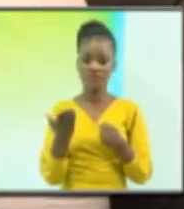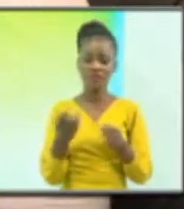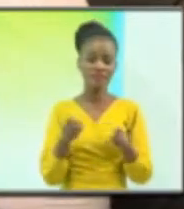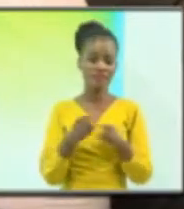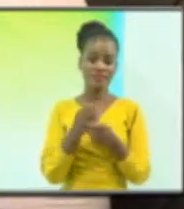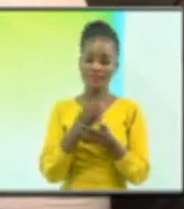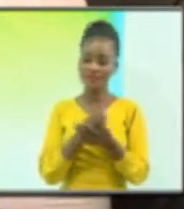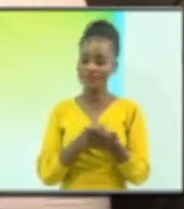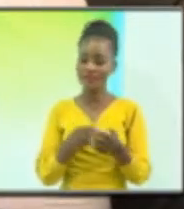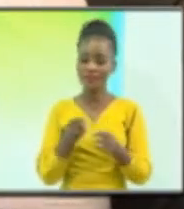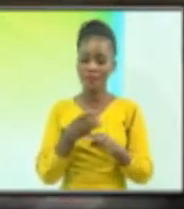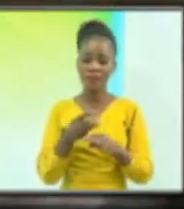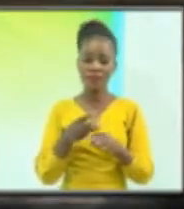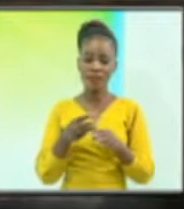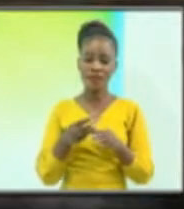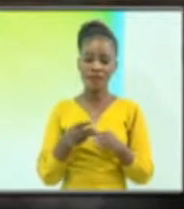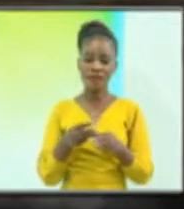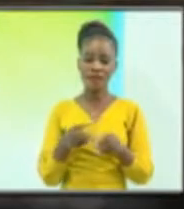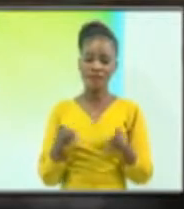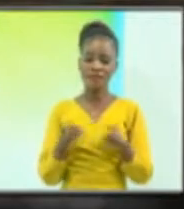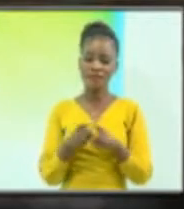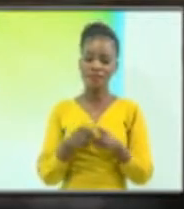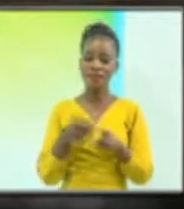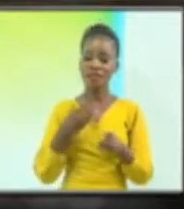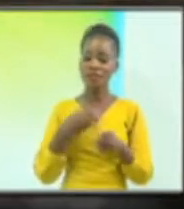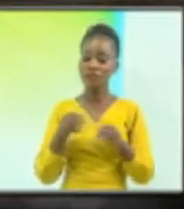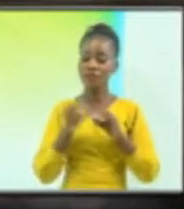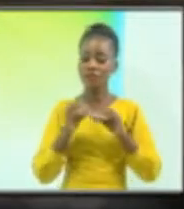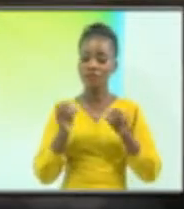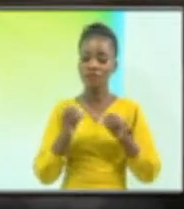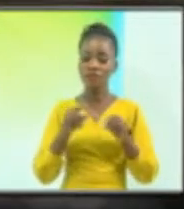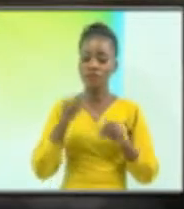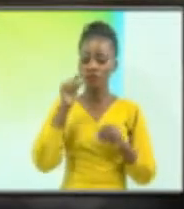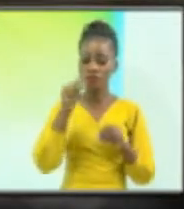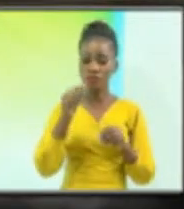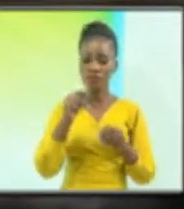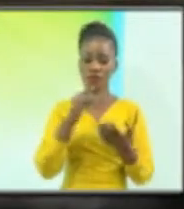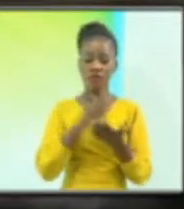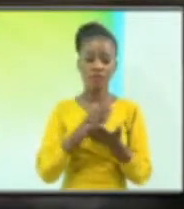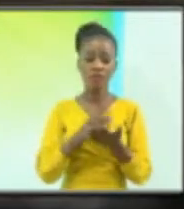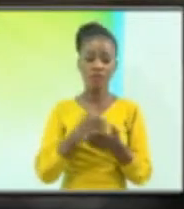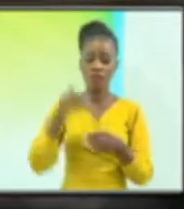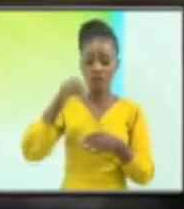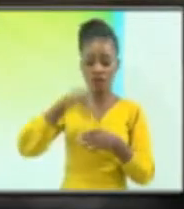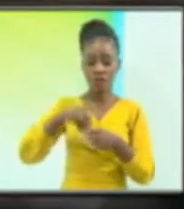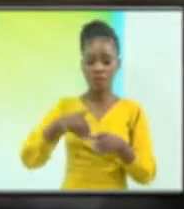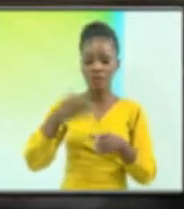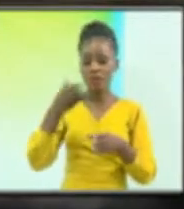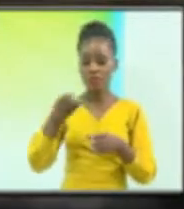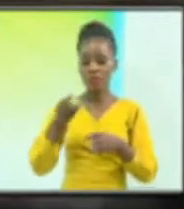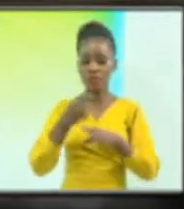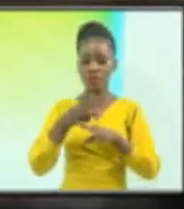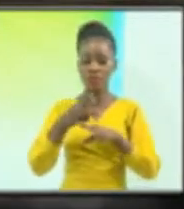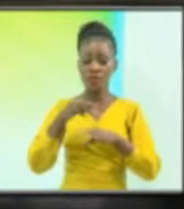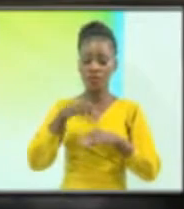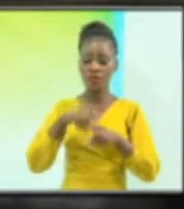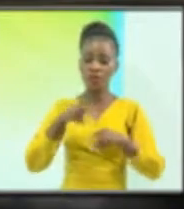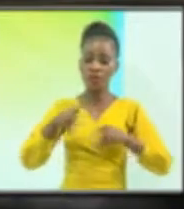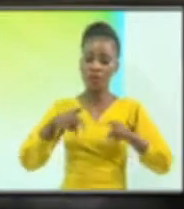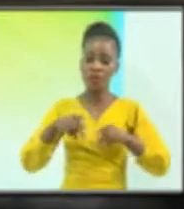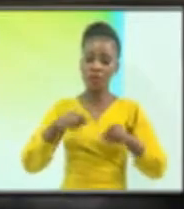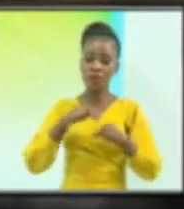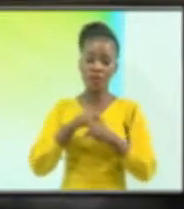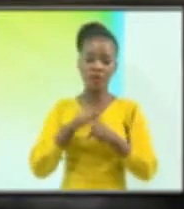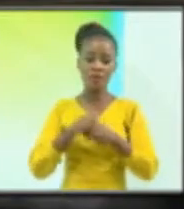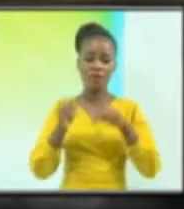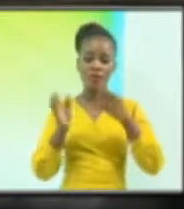ministry? Oh, they're doing Not at the. all. We do not have actually a single broker inside this ministry. But these are people operating